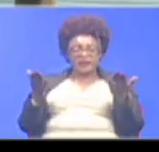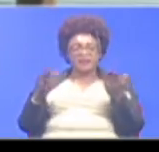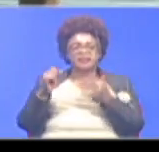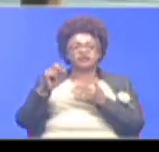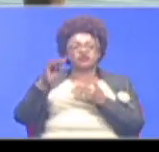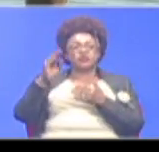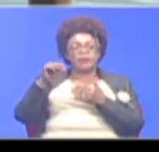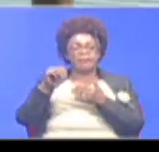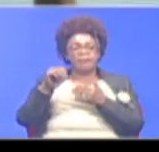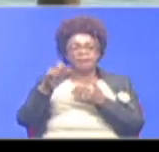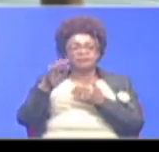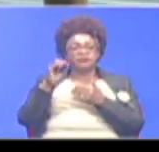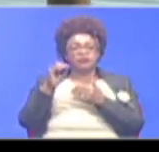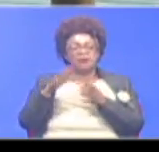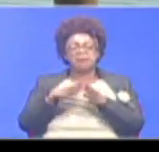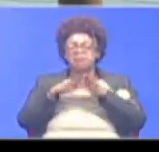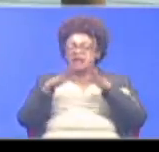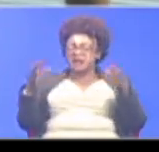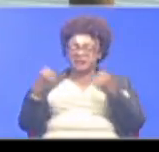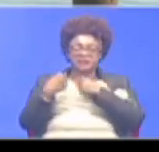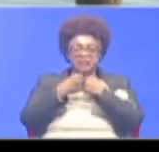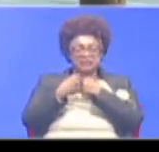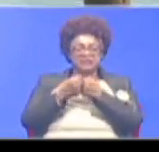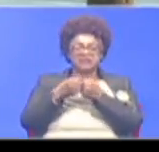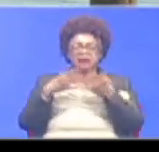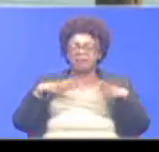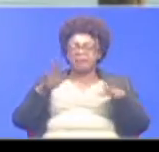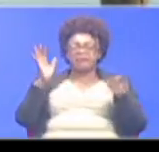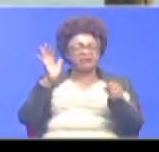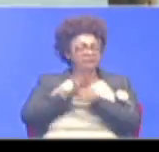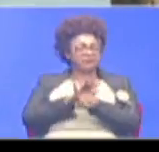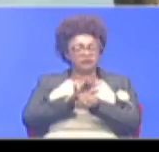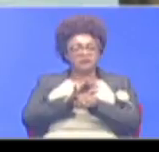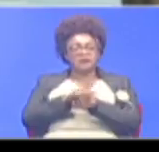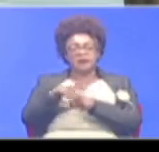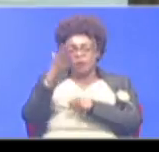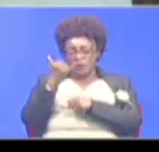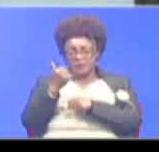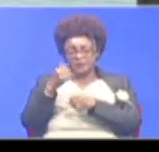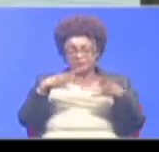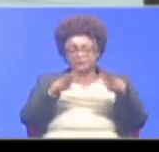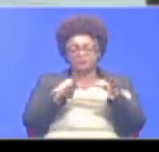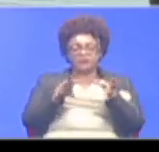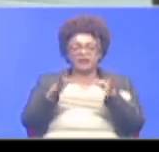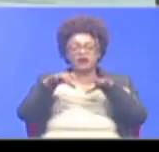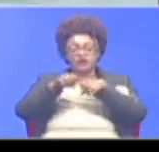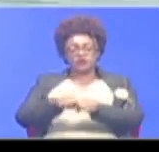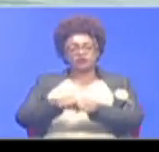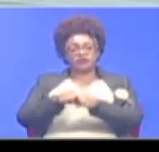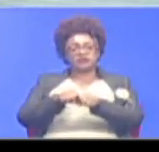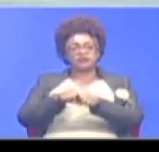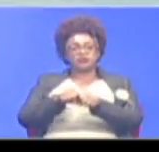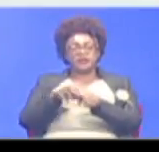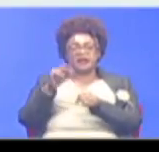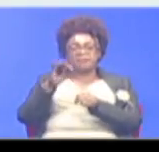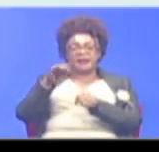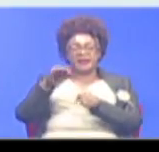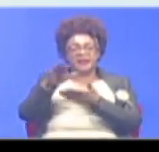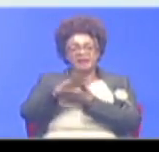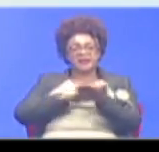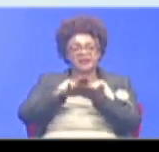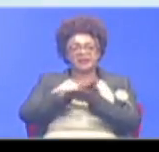So the bigger challenge is overpopulation first. So that's why community encroach even into the riparian area to do